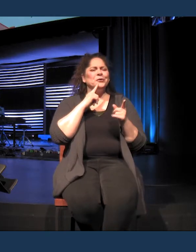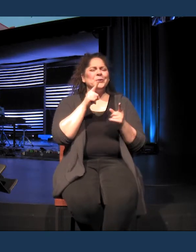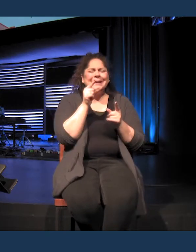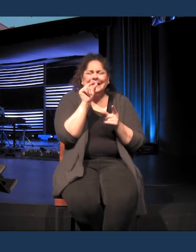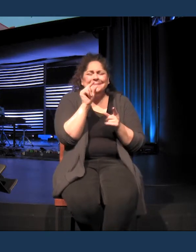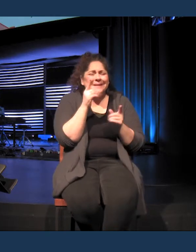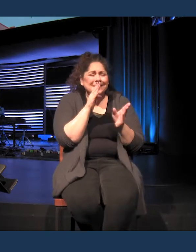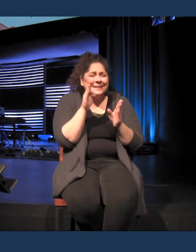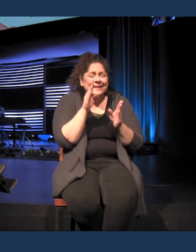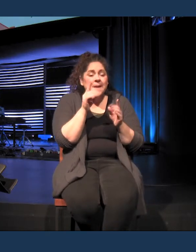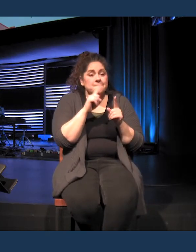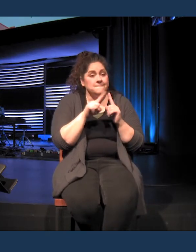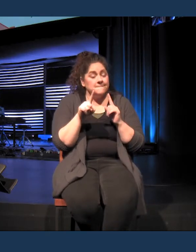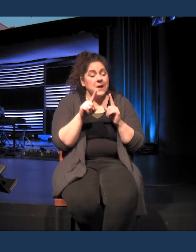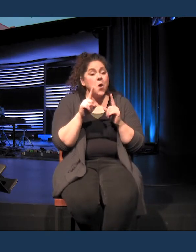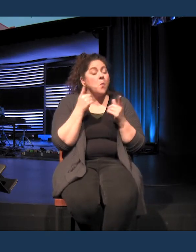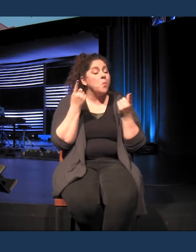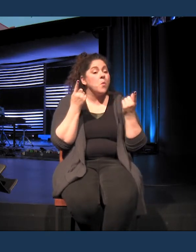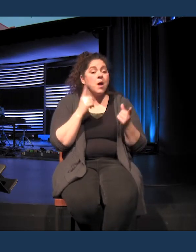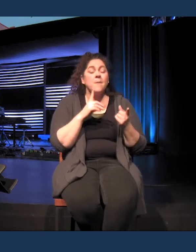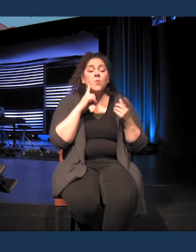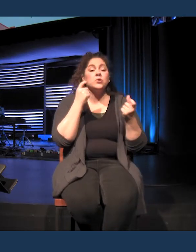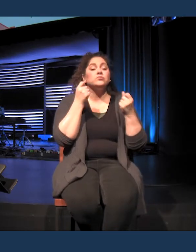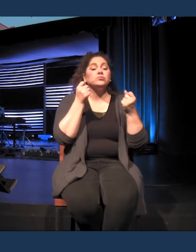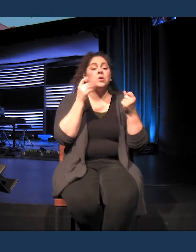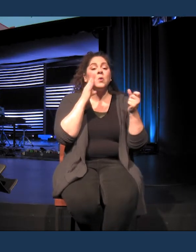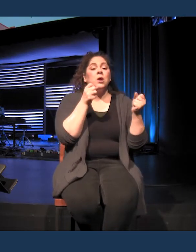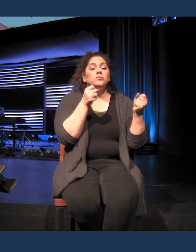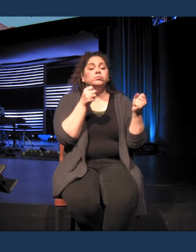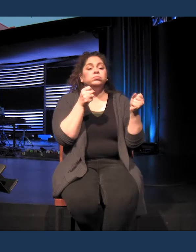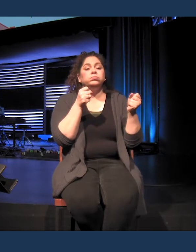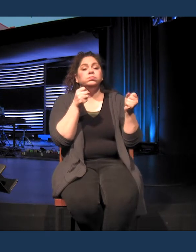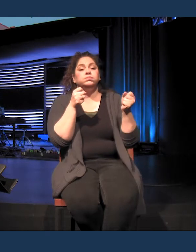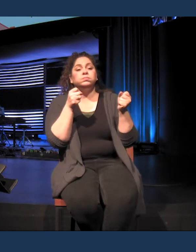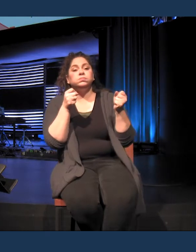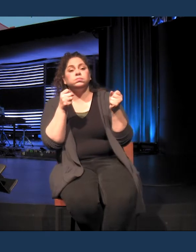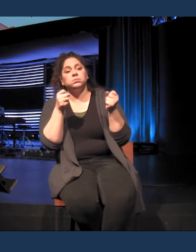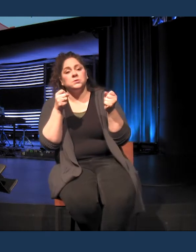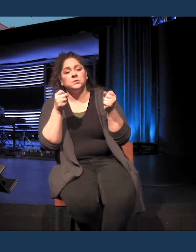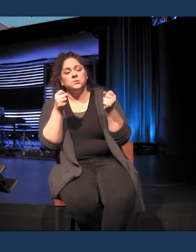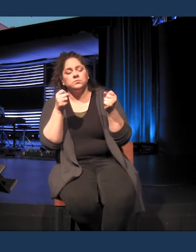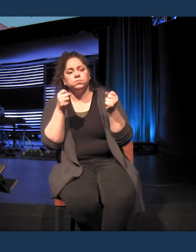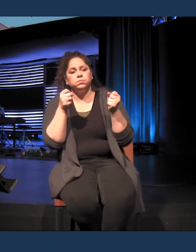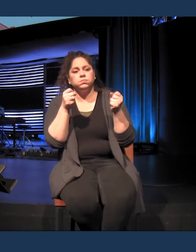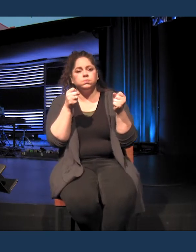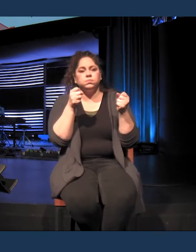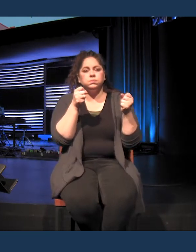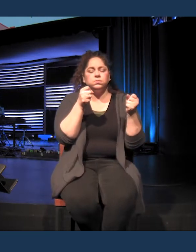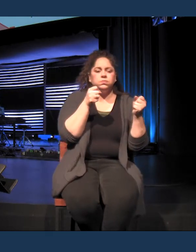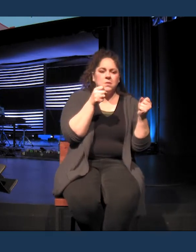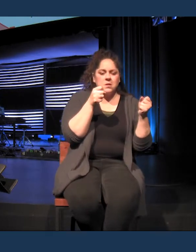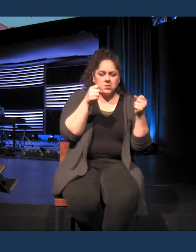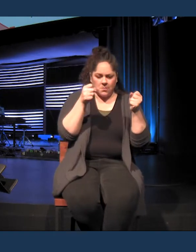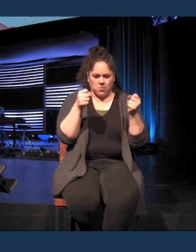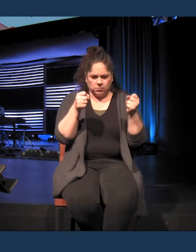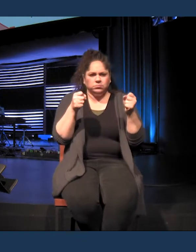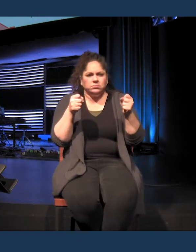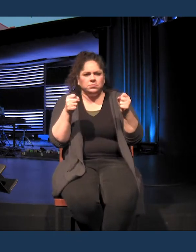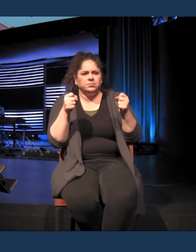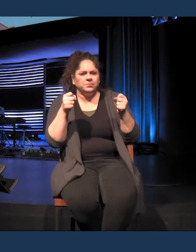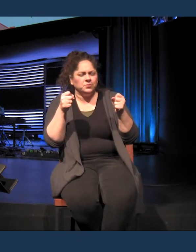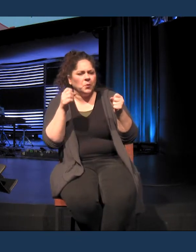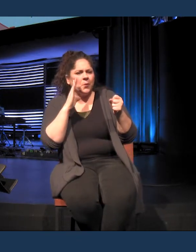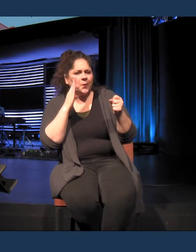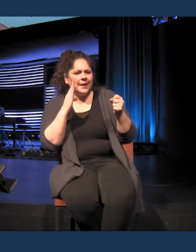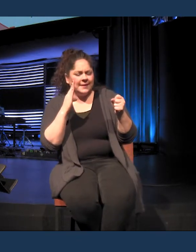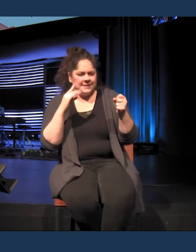small, it will drift from one side to the other. Steering wheel will vibrate.